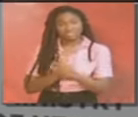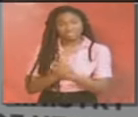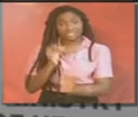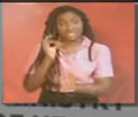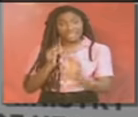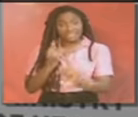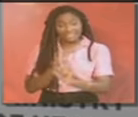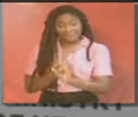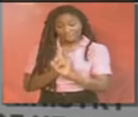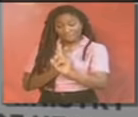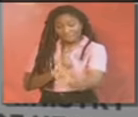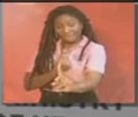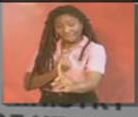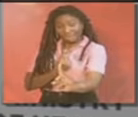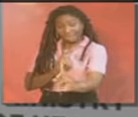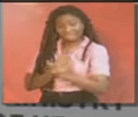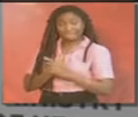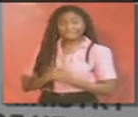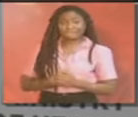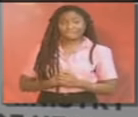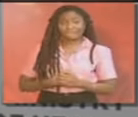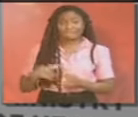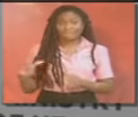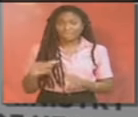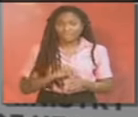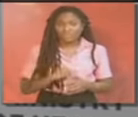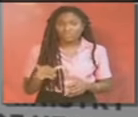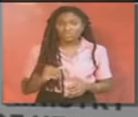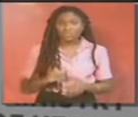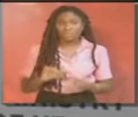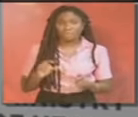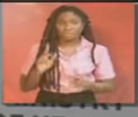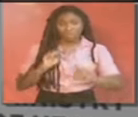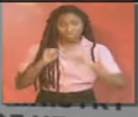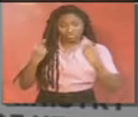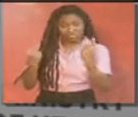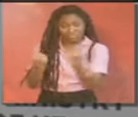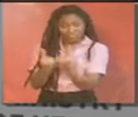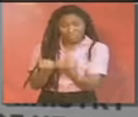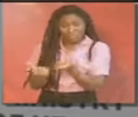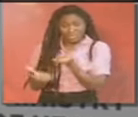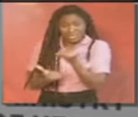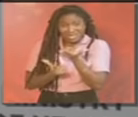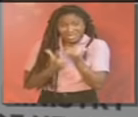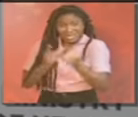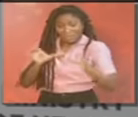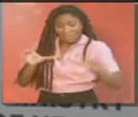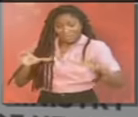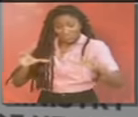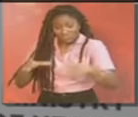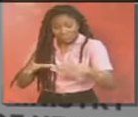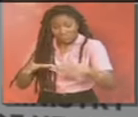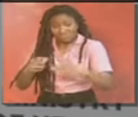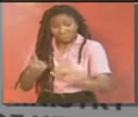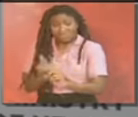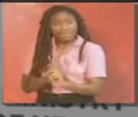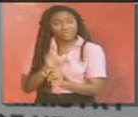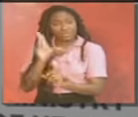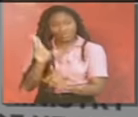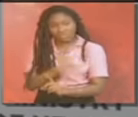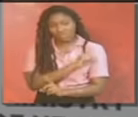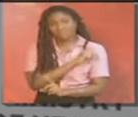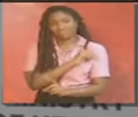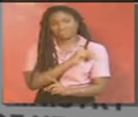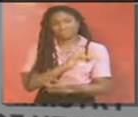mean individually, but we also mean the avoidance of crowds, the avoidance of congregation and clustering. So I'd like to